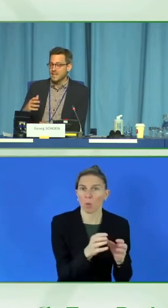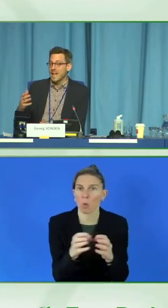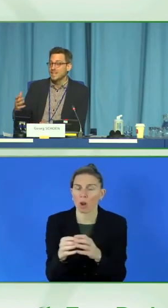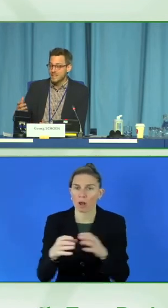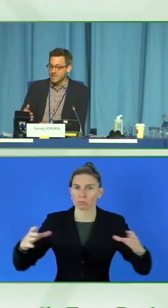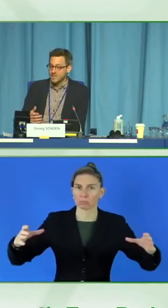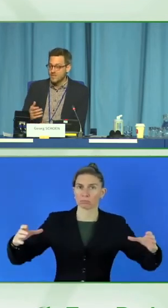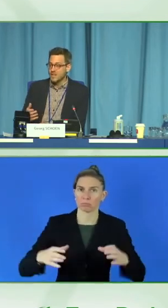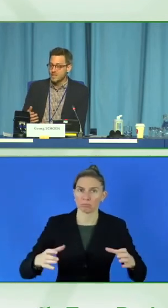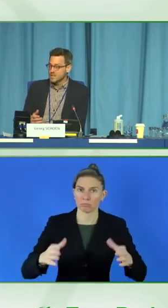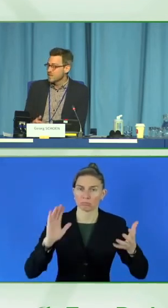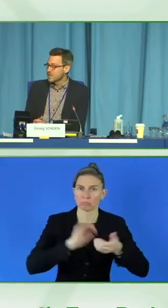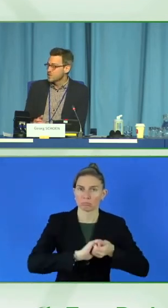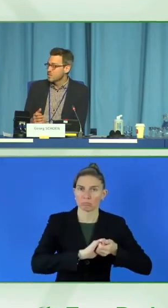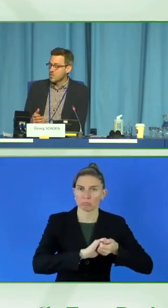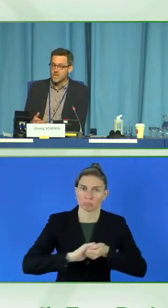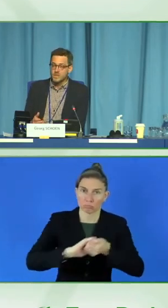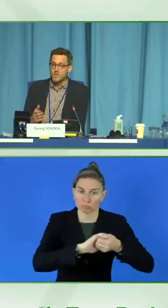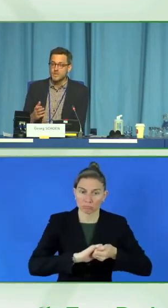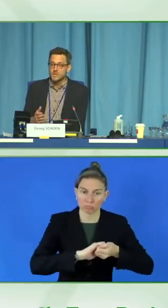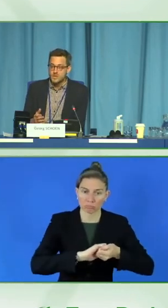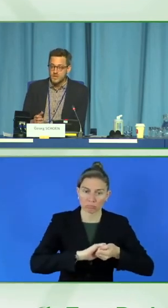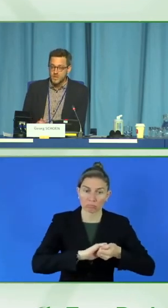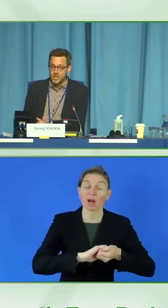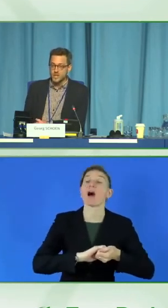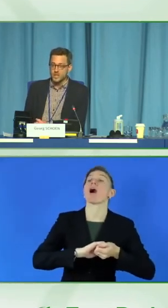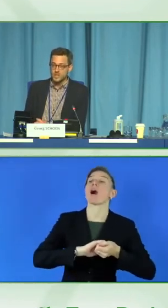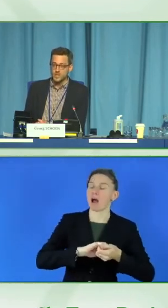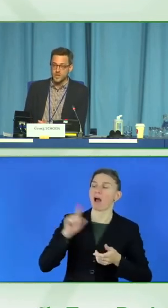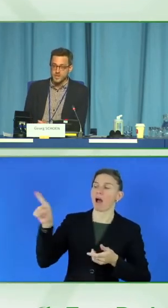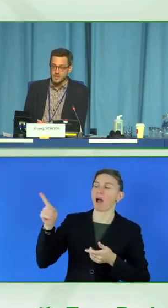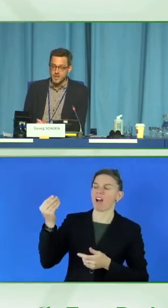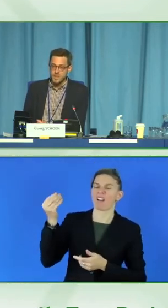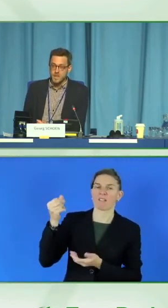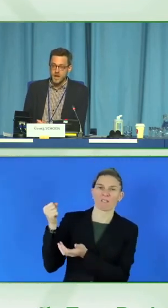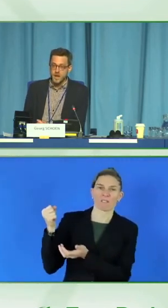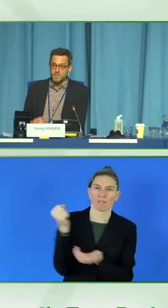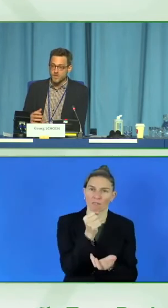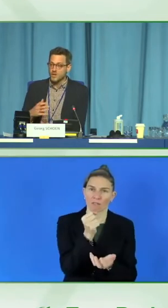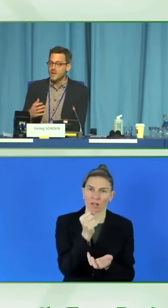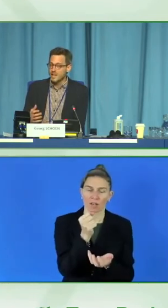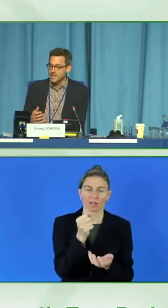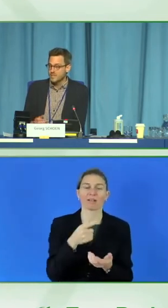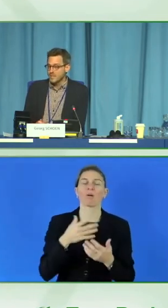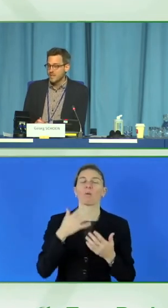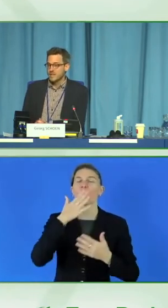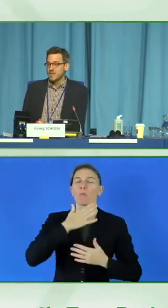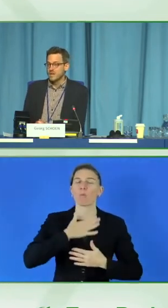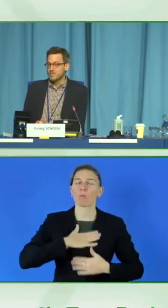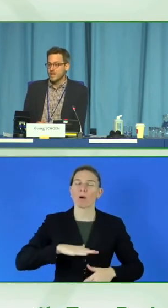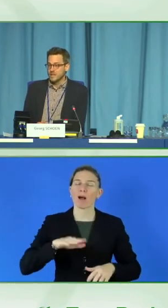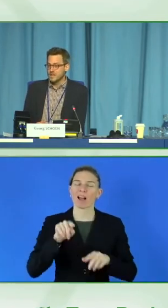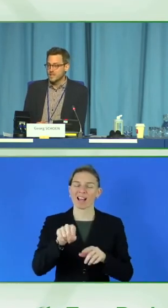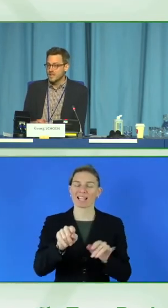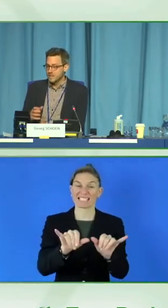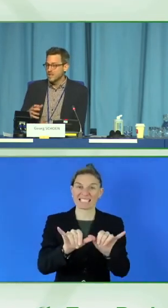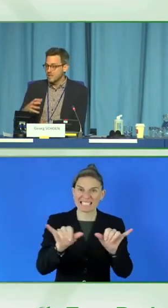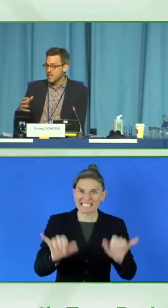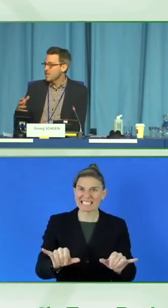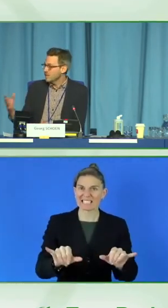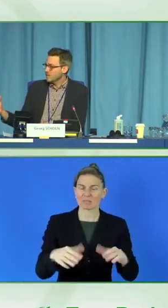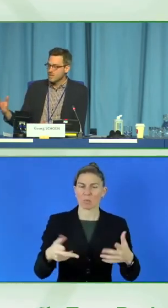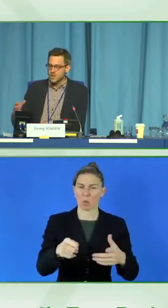by enlightened funders supporting more system-changing journeys of a collective of partners